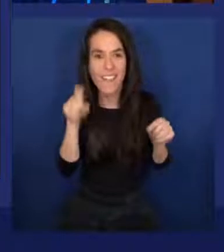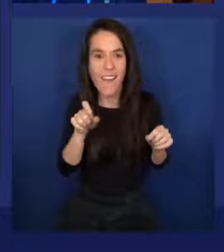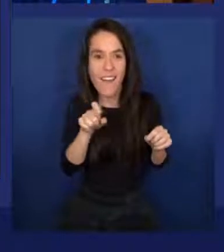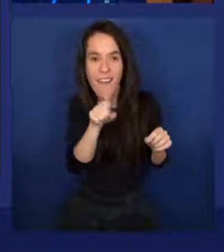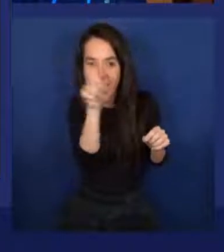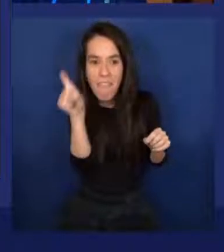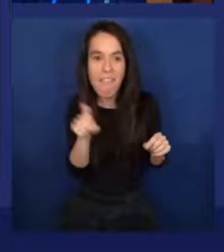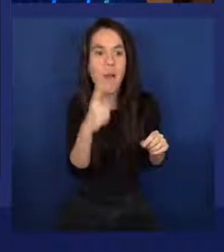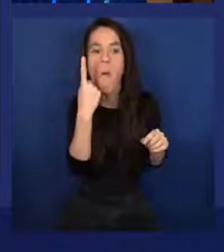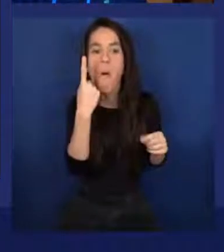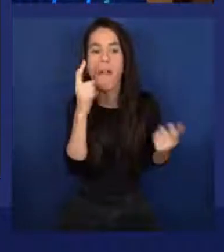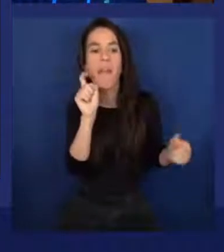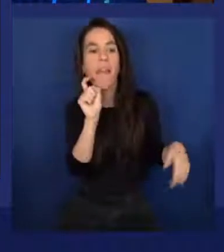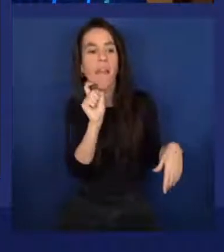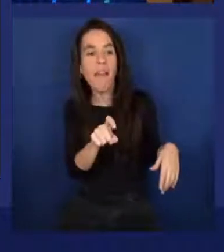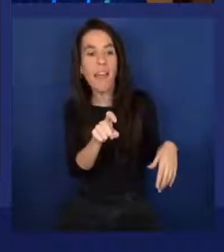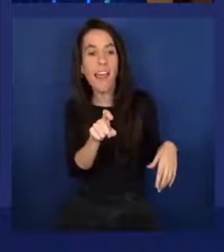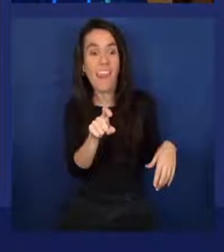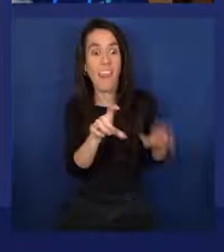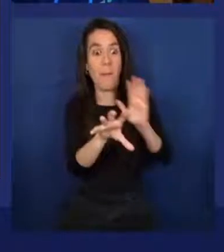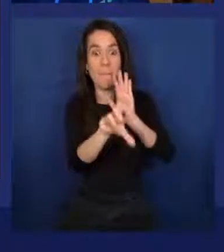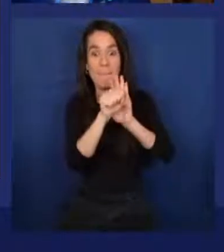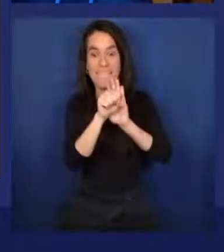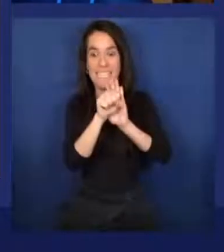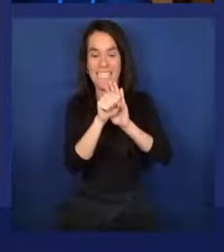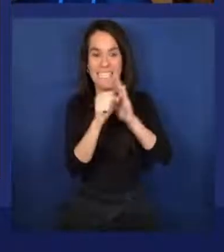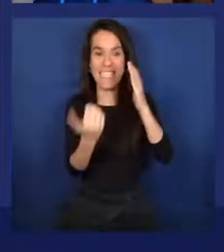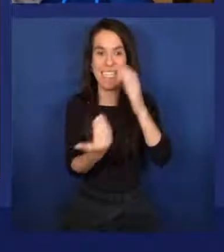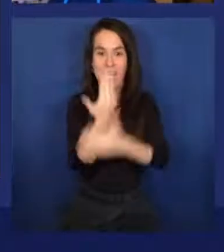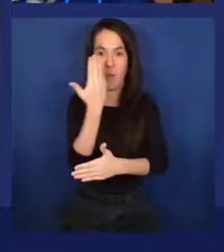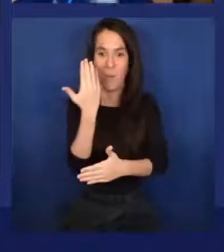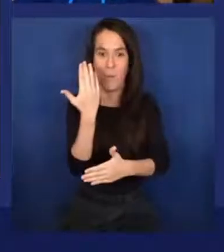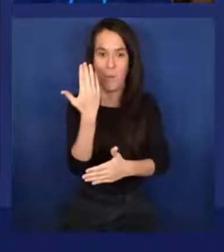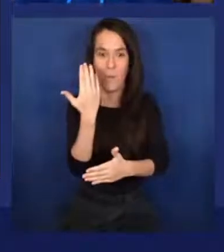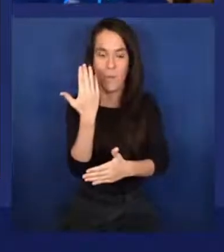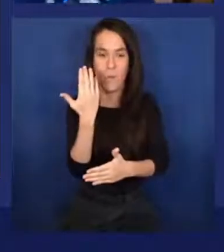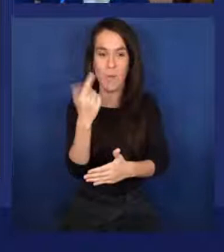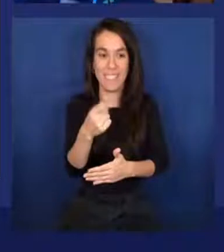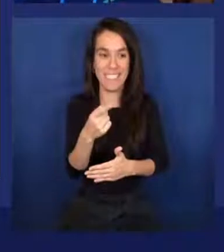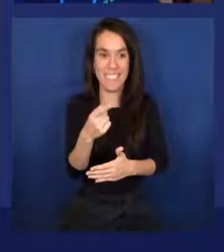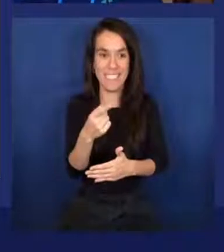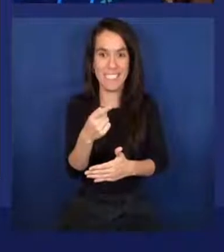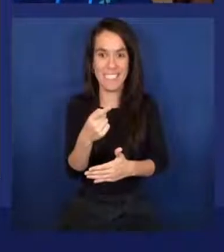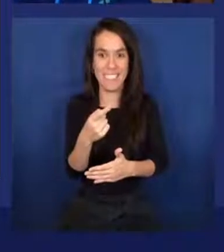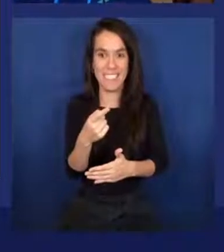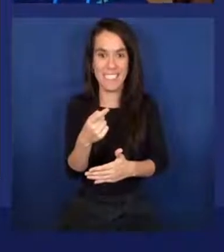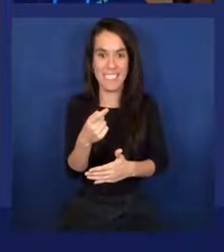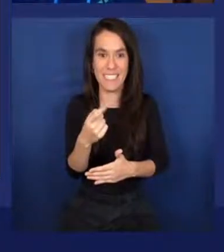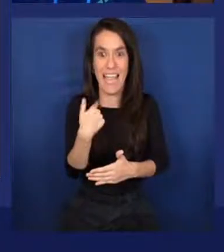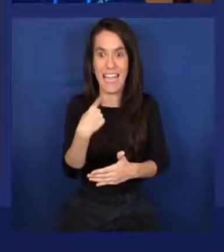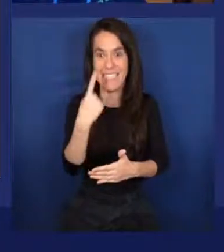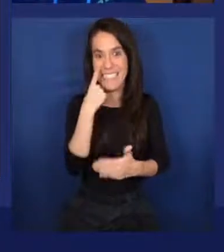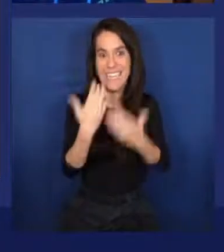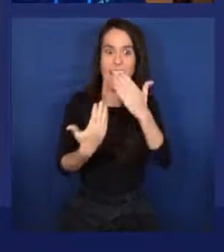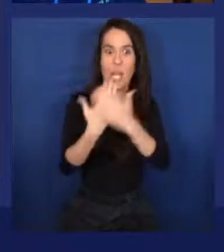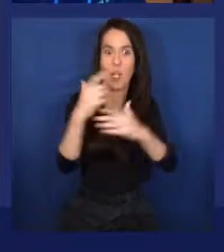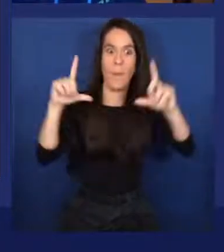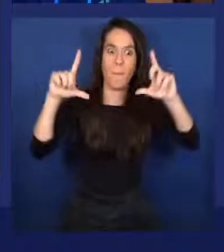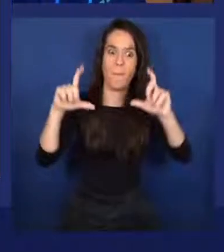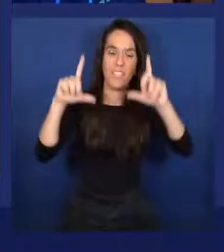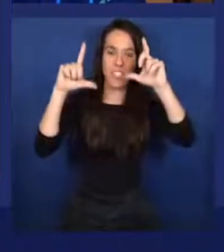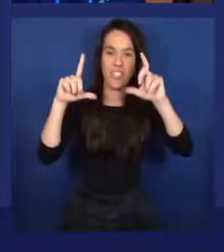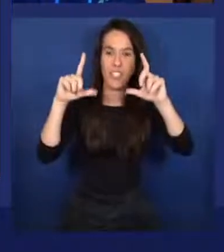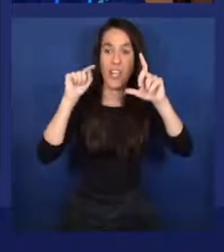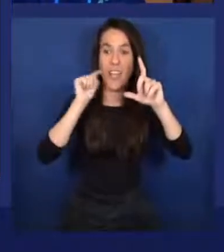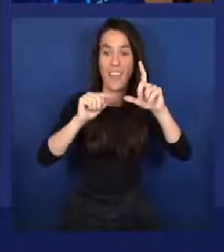and take a new one. So this is your unseen model unseen image by the model, and it will